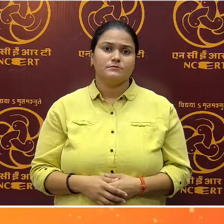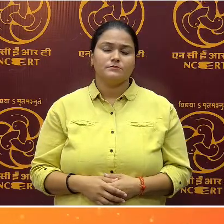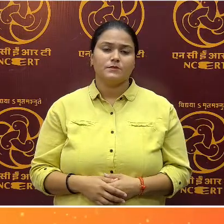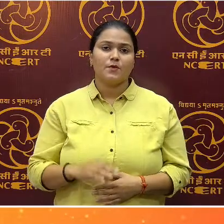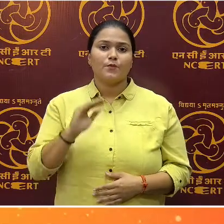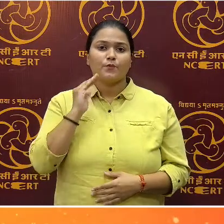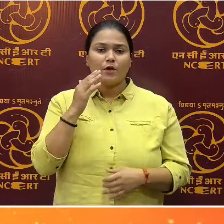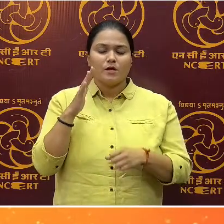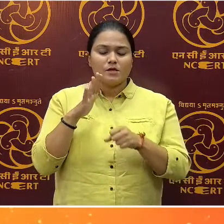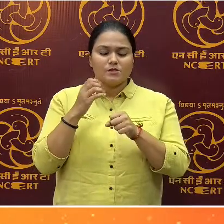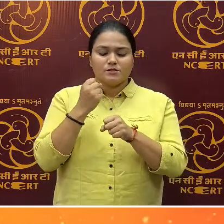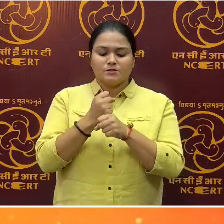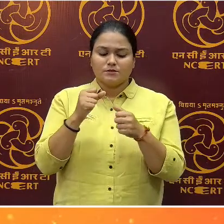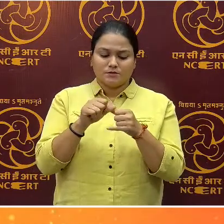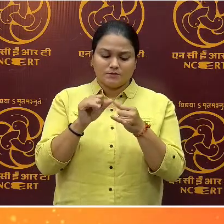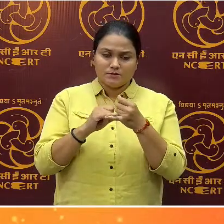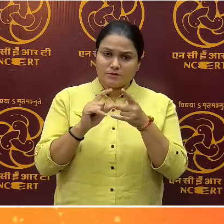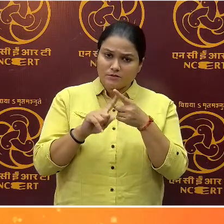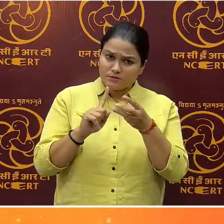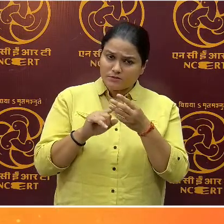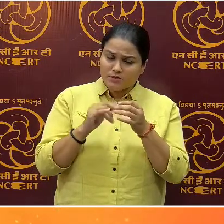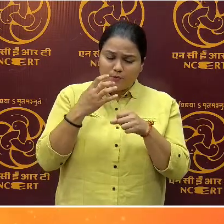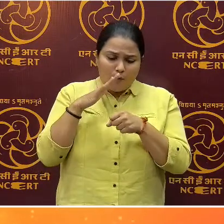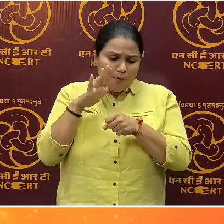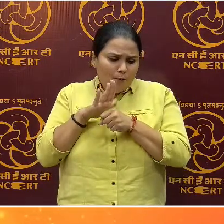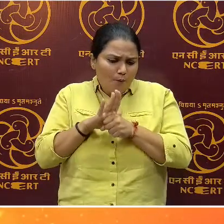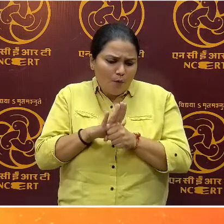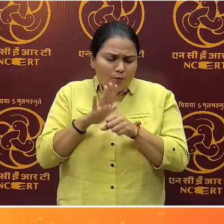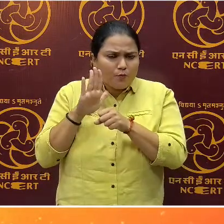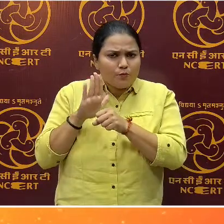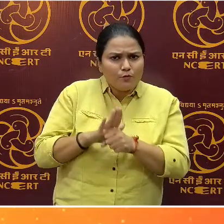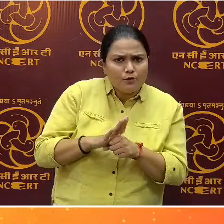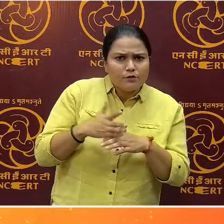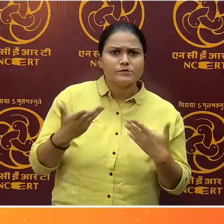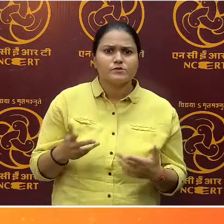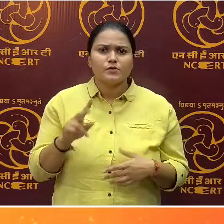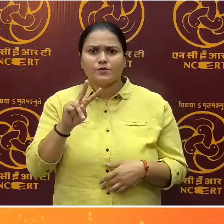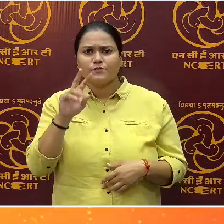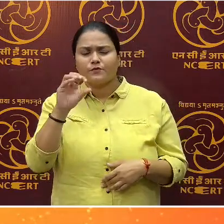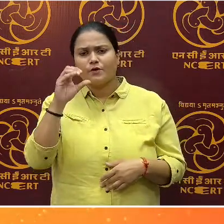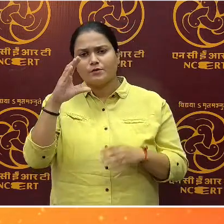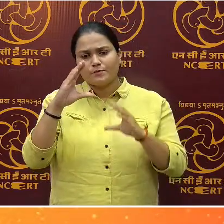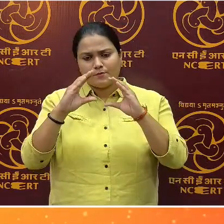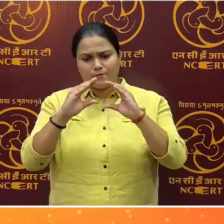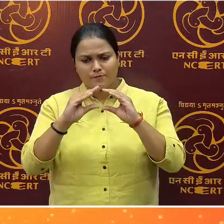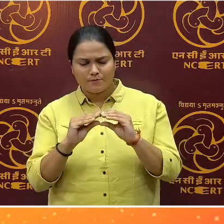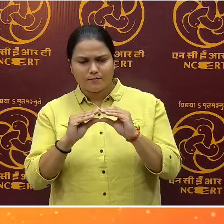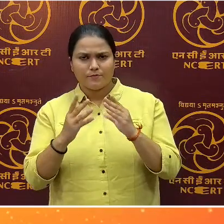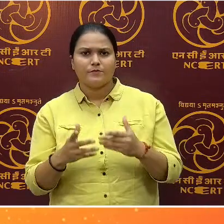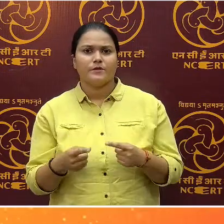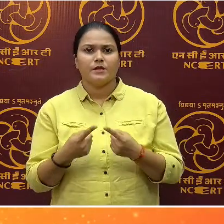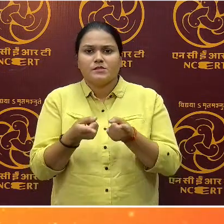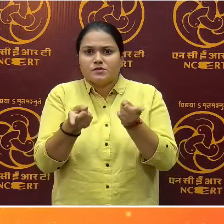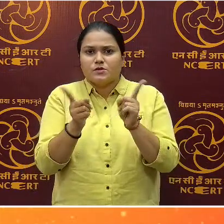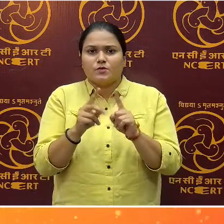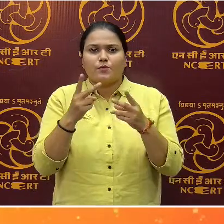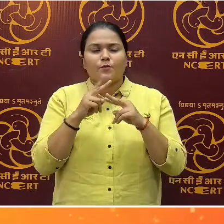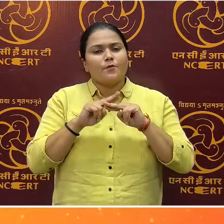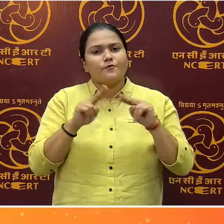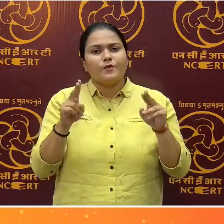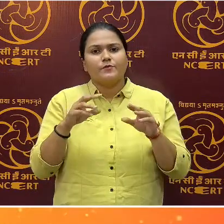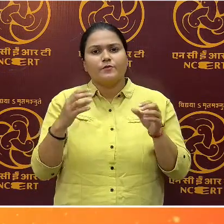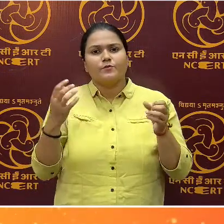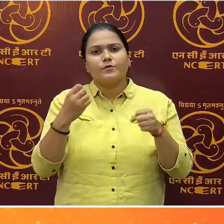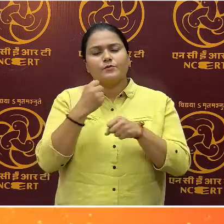compressed, right? So, volume decreases. So, gas, see, in this room, the room is filled with some